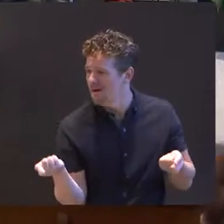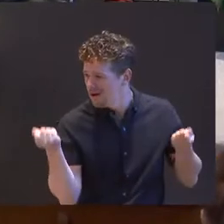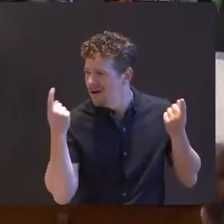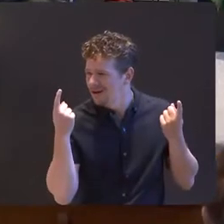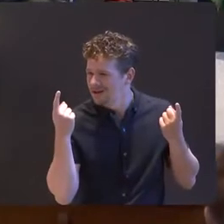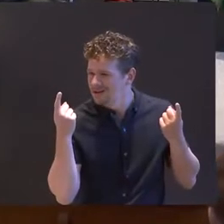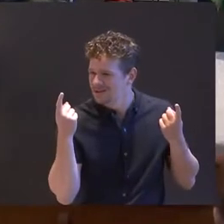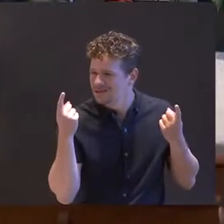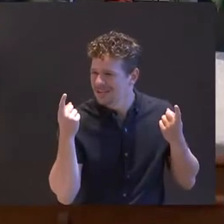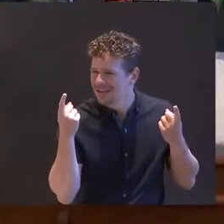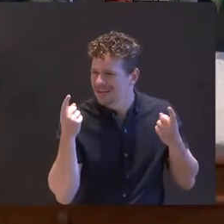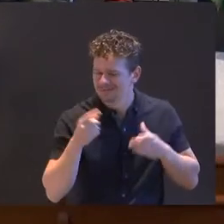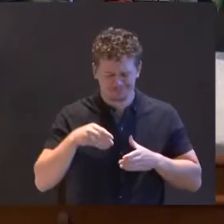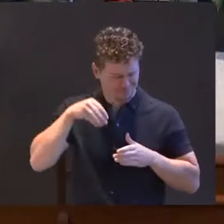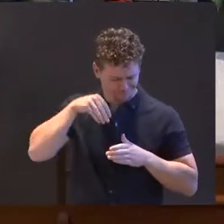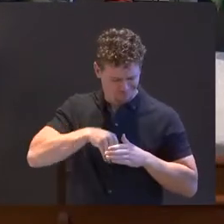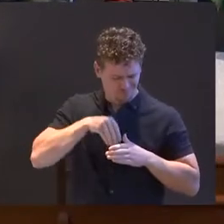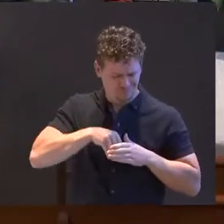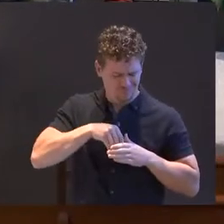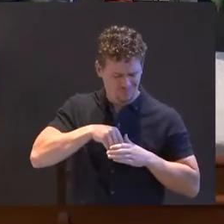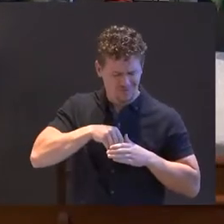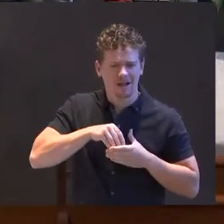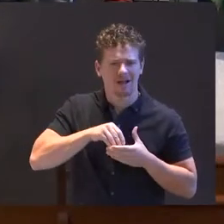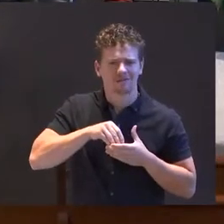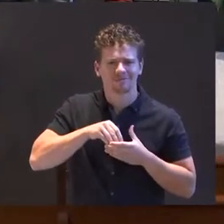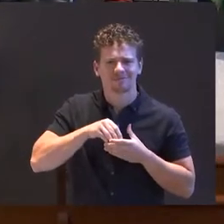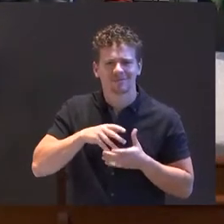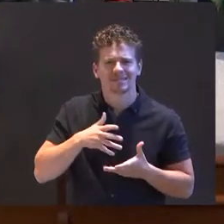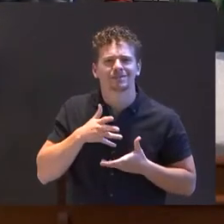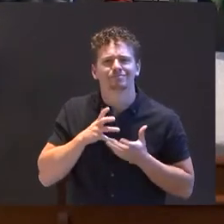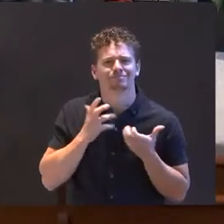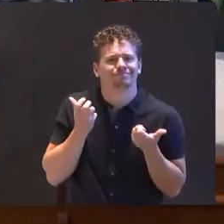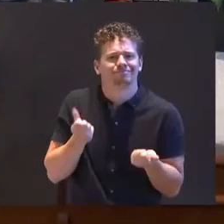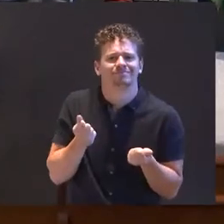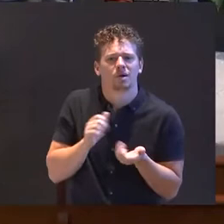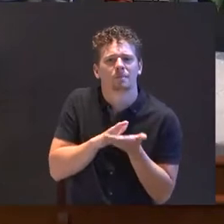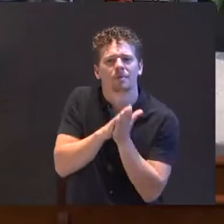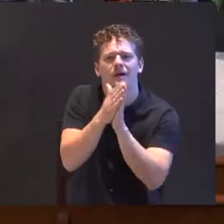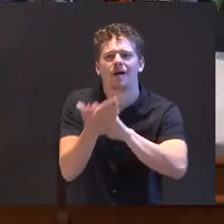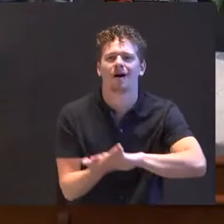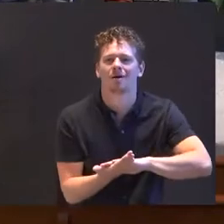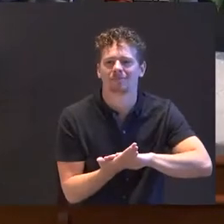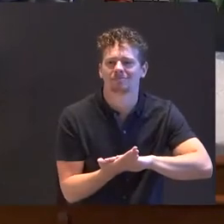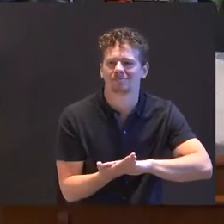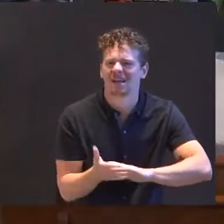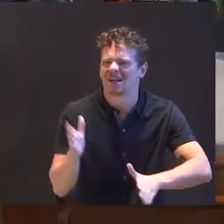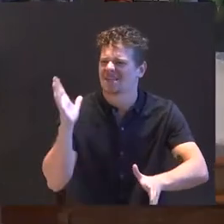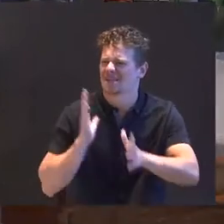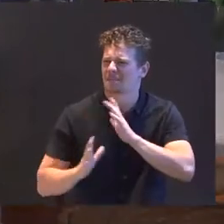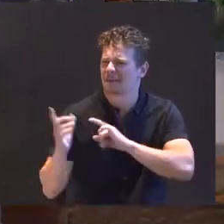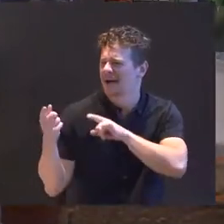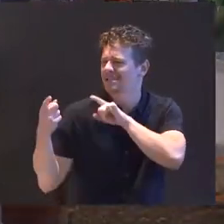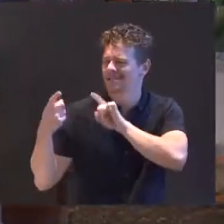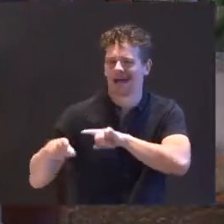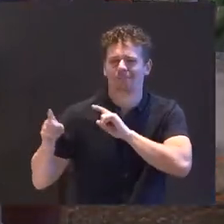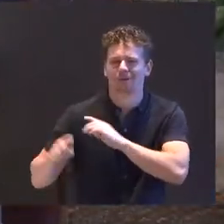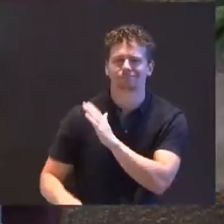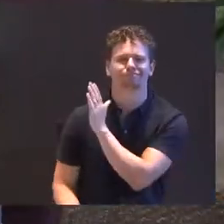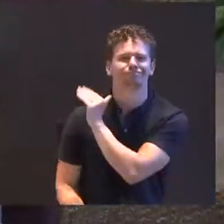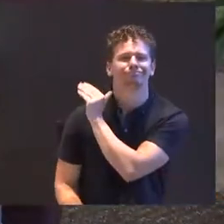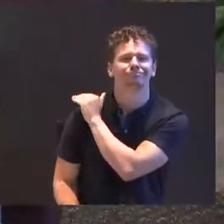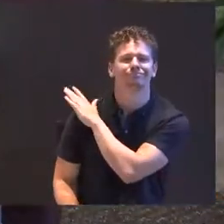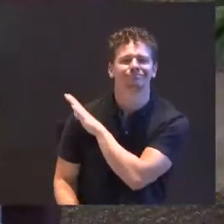become yourself, because the past is just a goodbye.